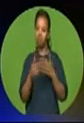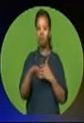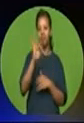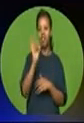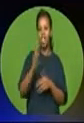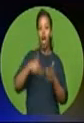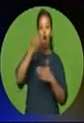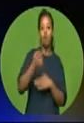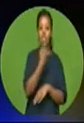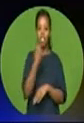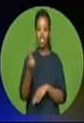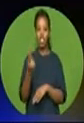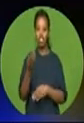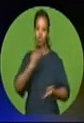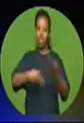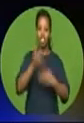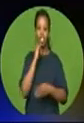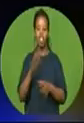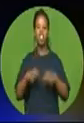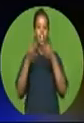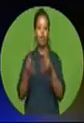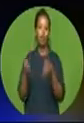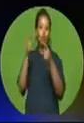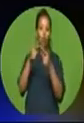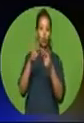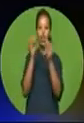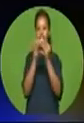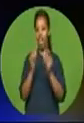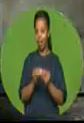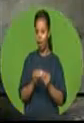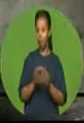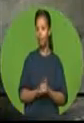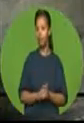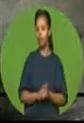after each transaction is transferred to the account.